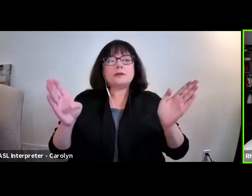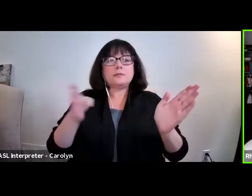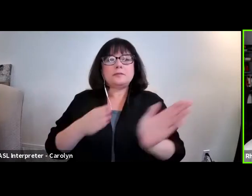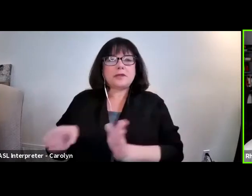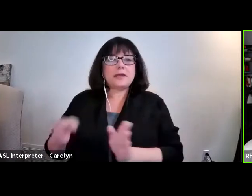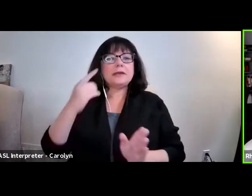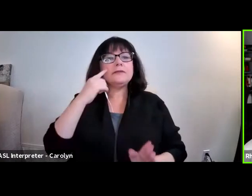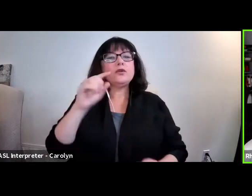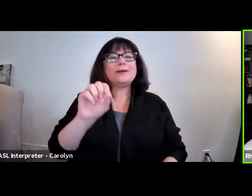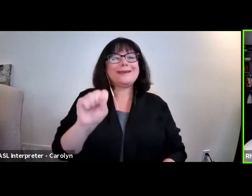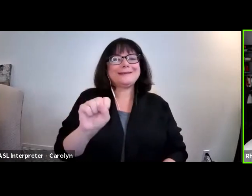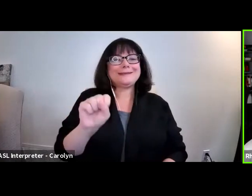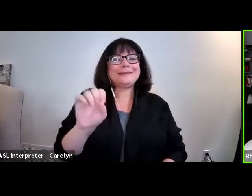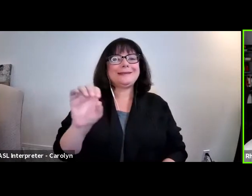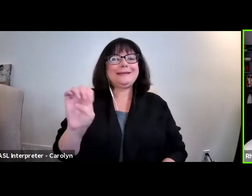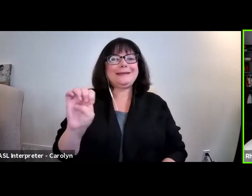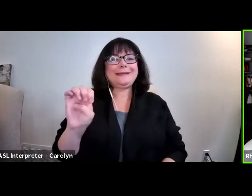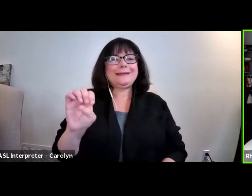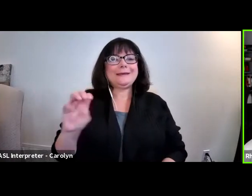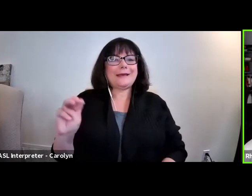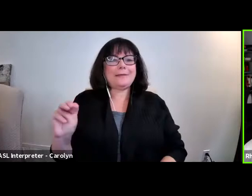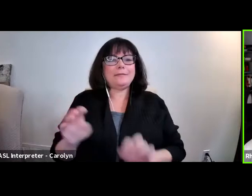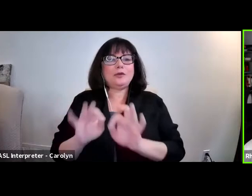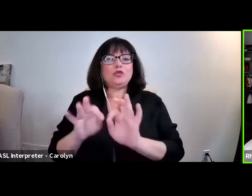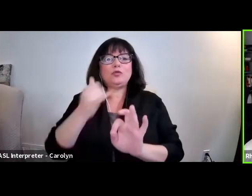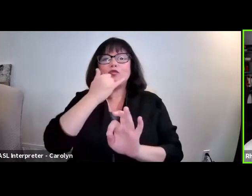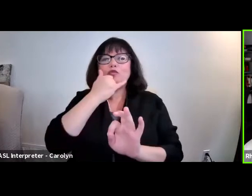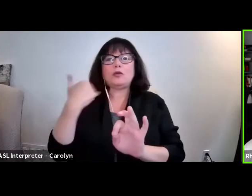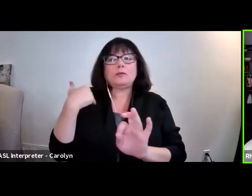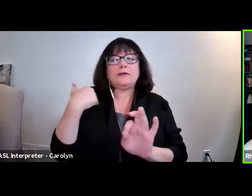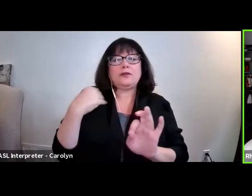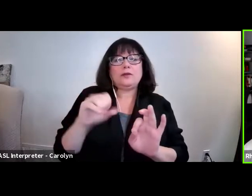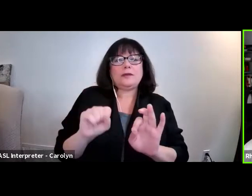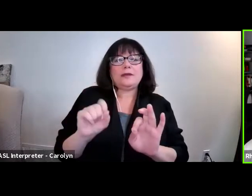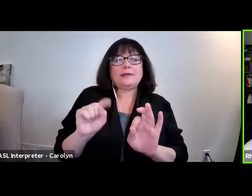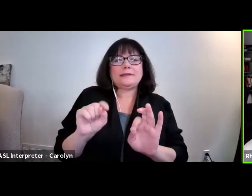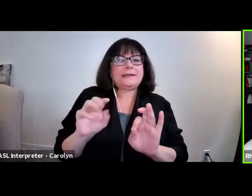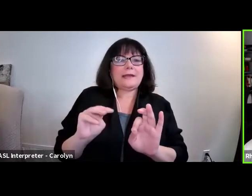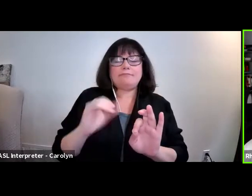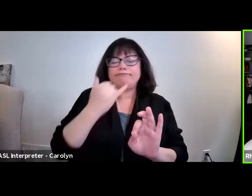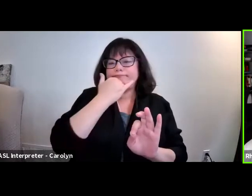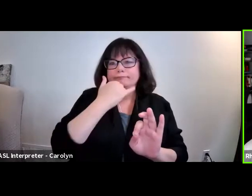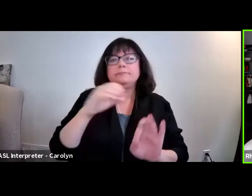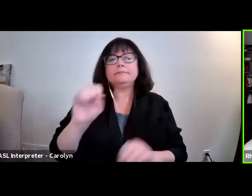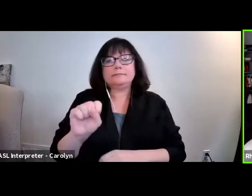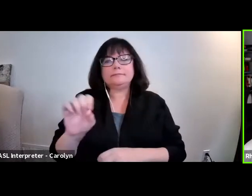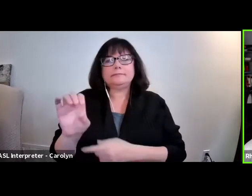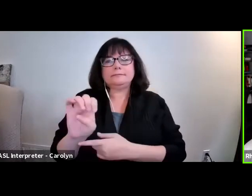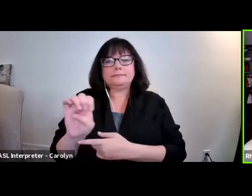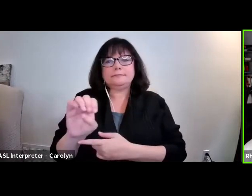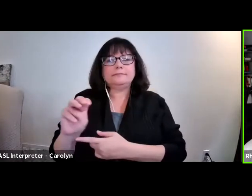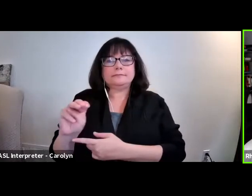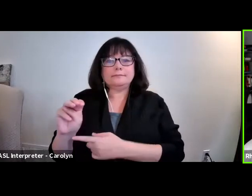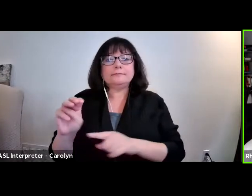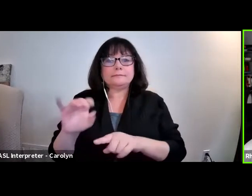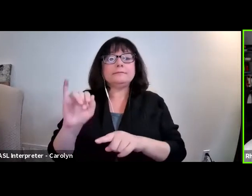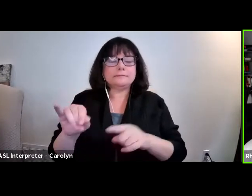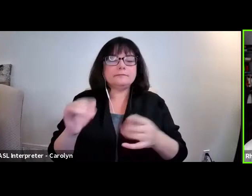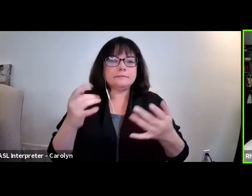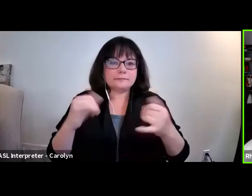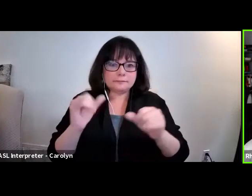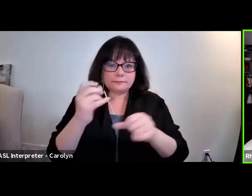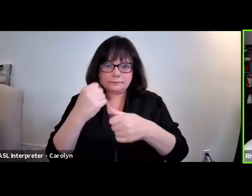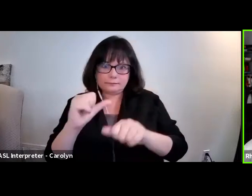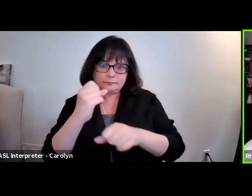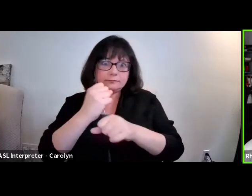that this university has been able to mitigate cuts to tuition and now the pandemic while continuing to